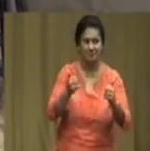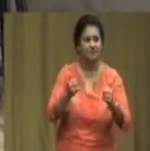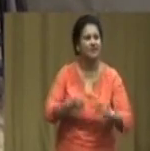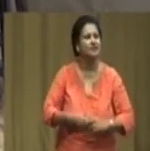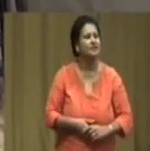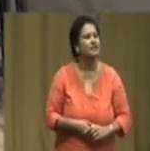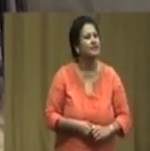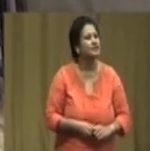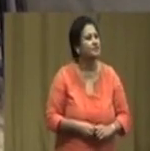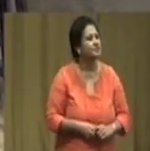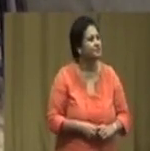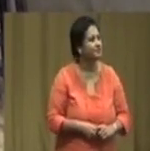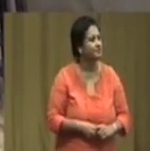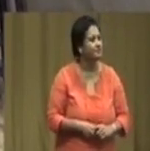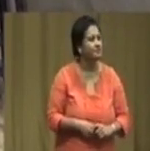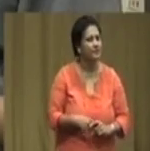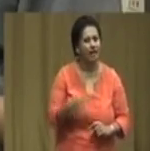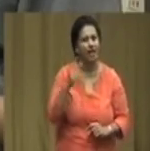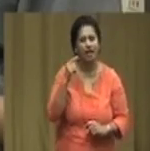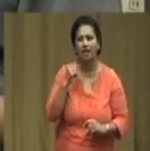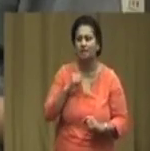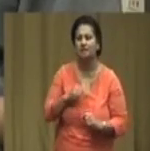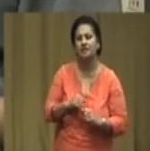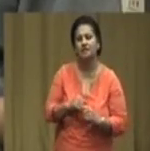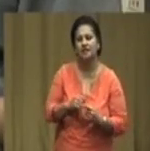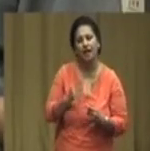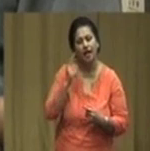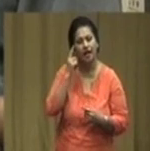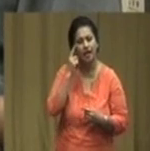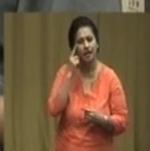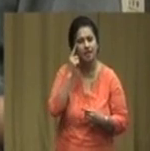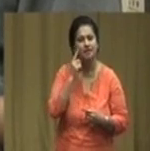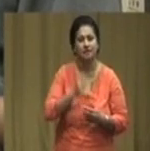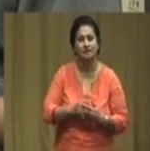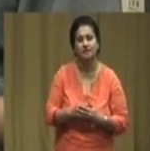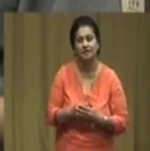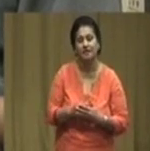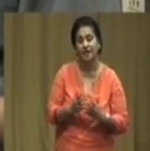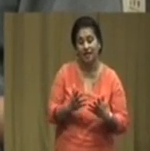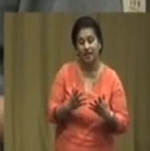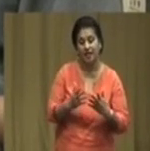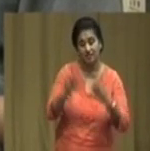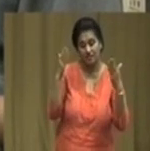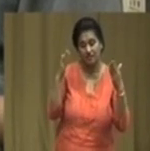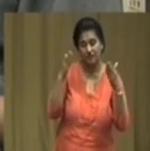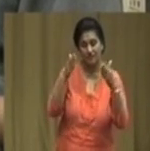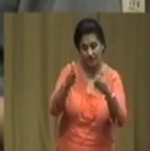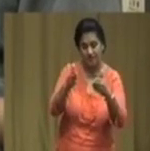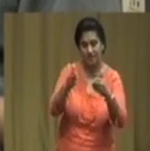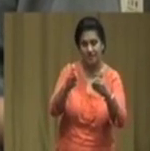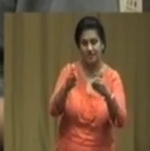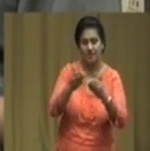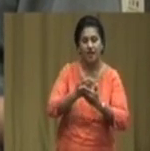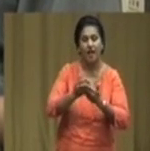I think you've really hit the nail on the head, and that's really about focusing on how